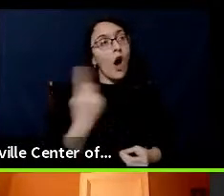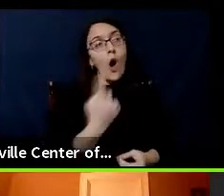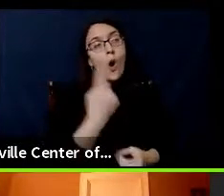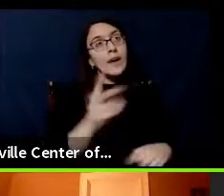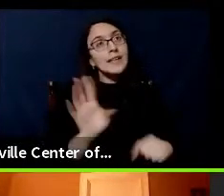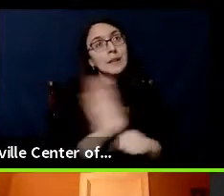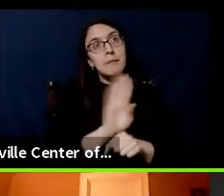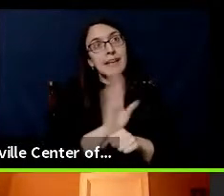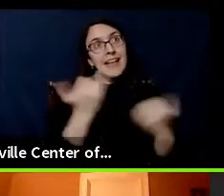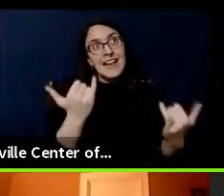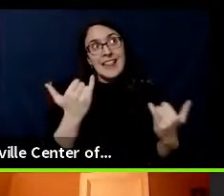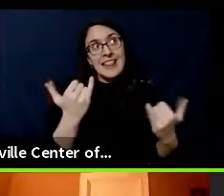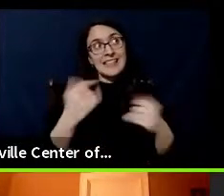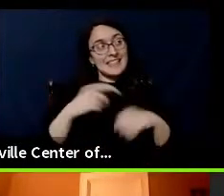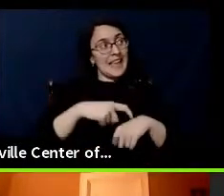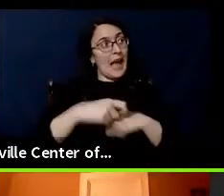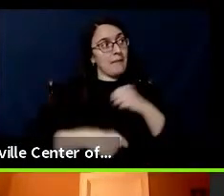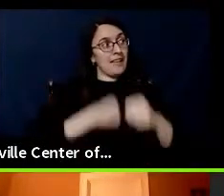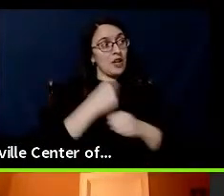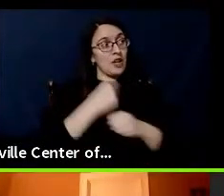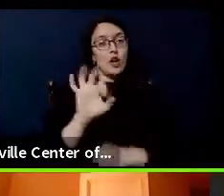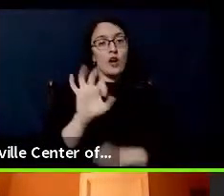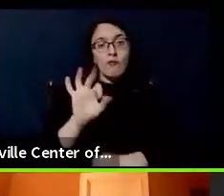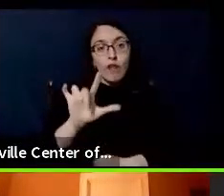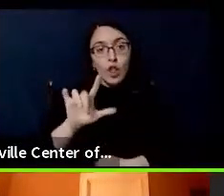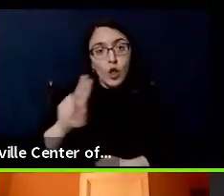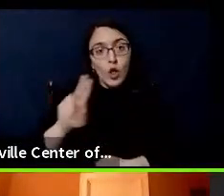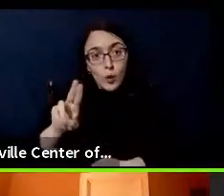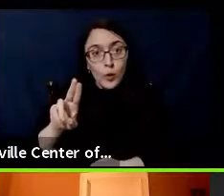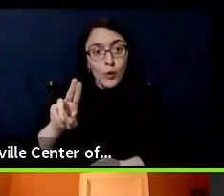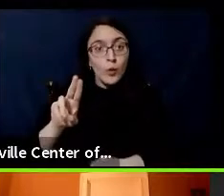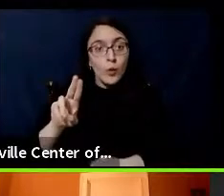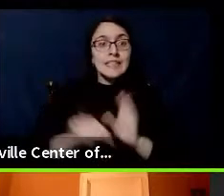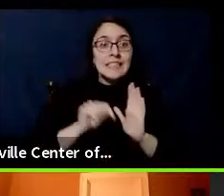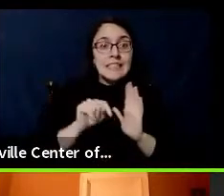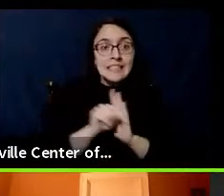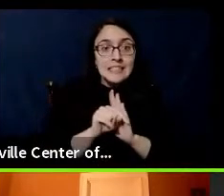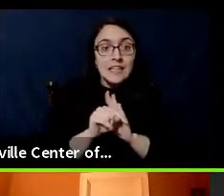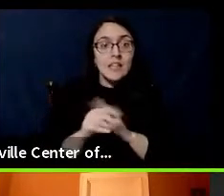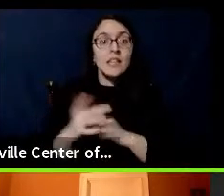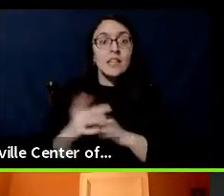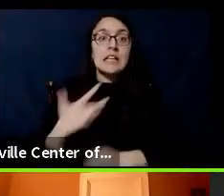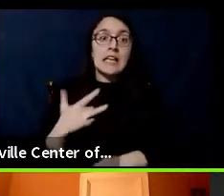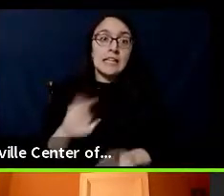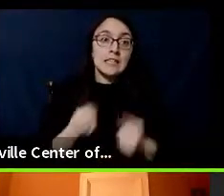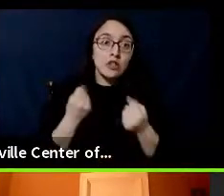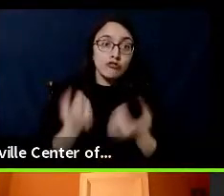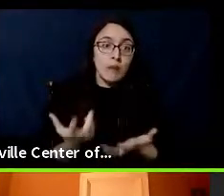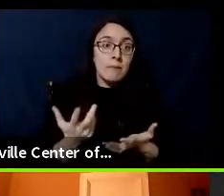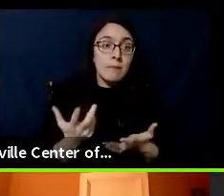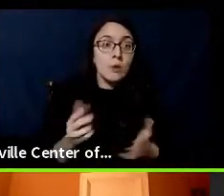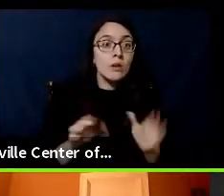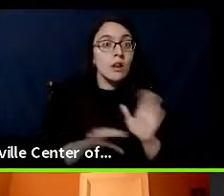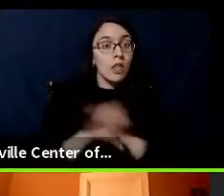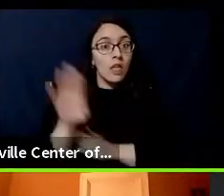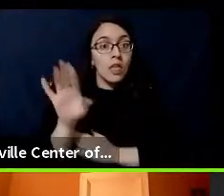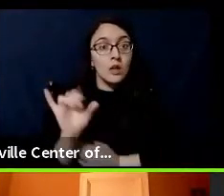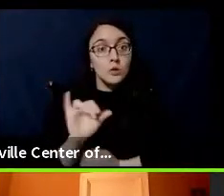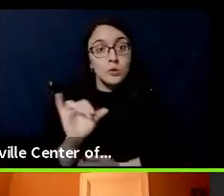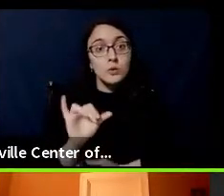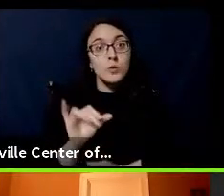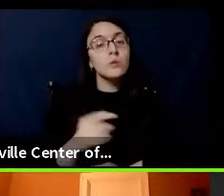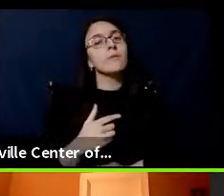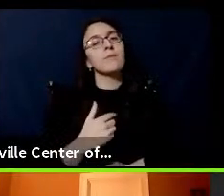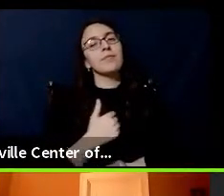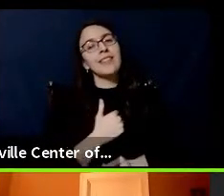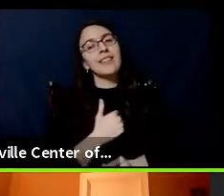which always starts about now and contributes significantly. Fortunately, I think that we may, I'm hoping